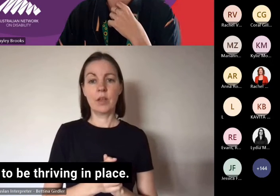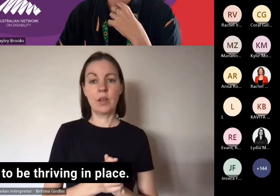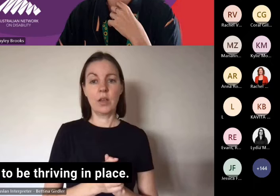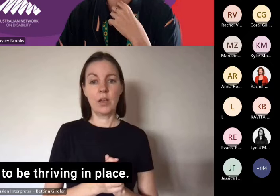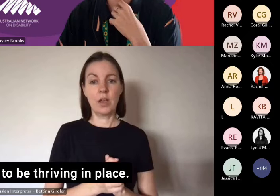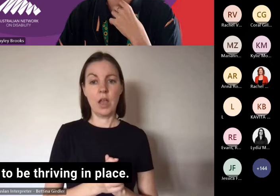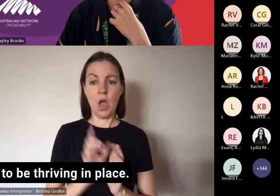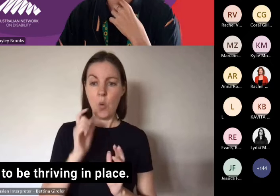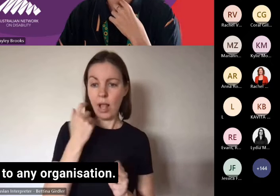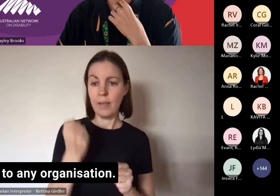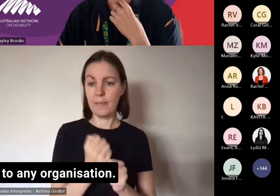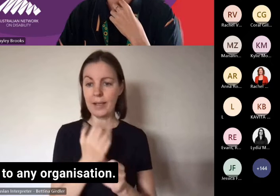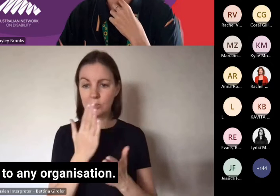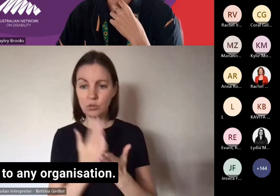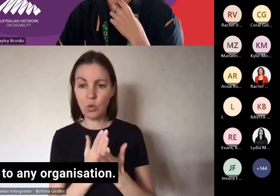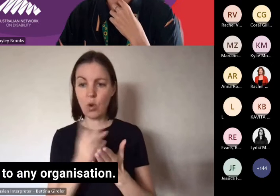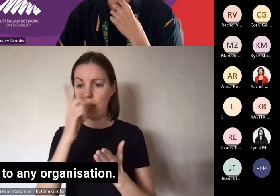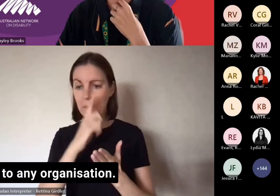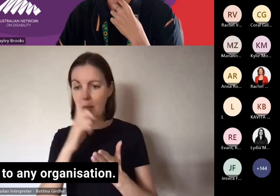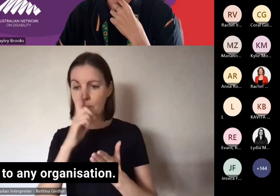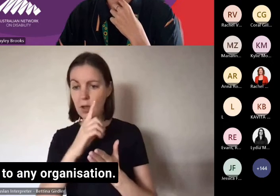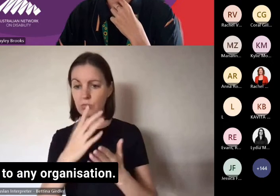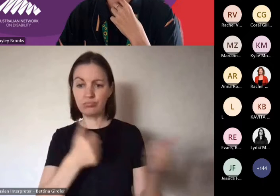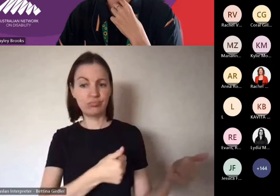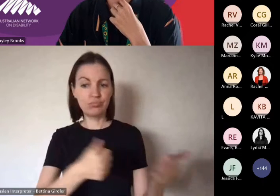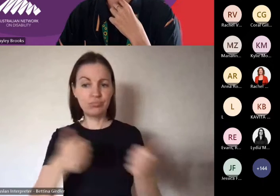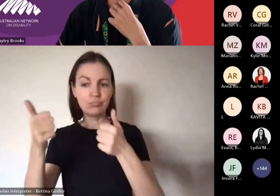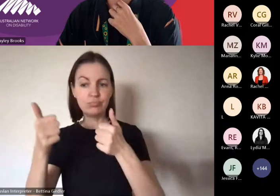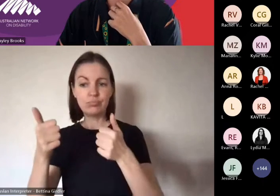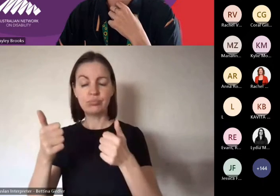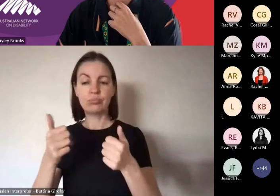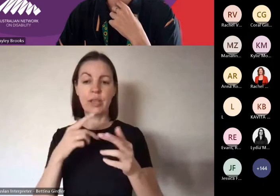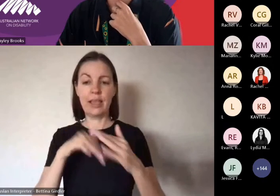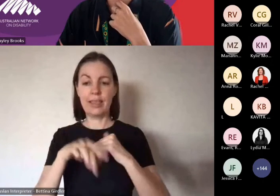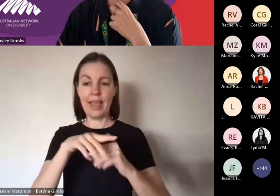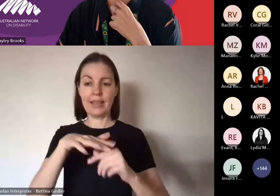thriving in place. That return to any organization,